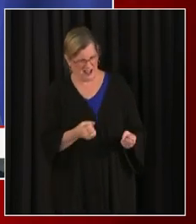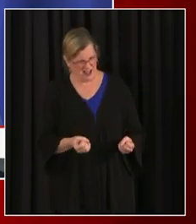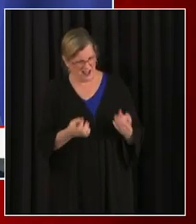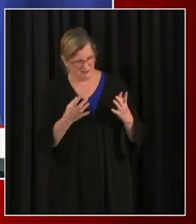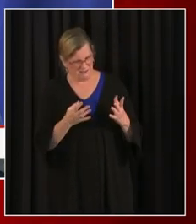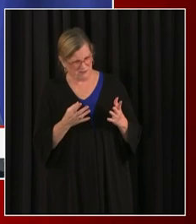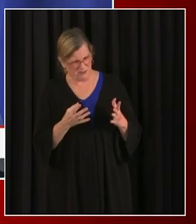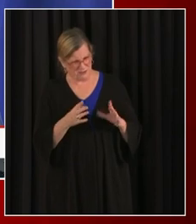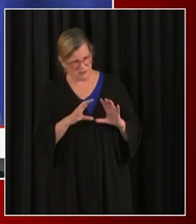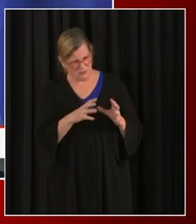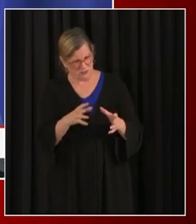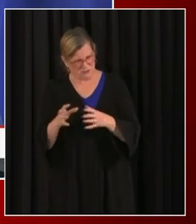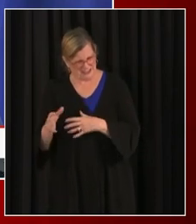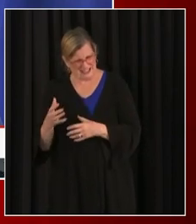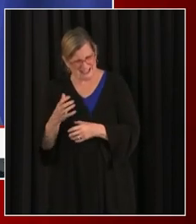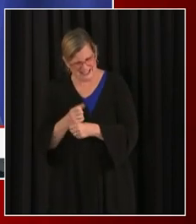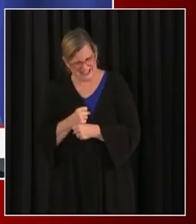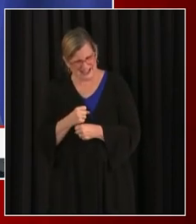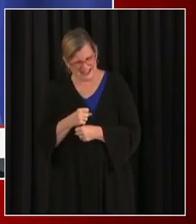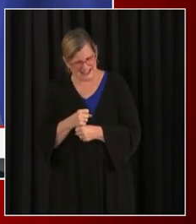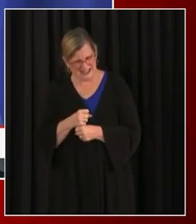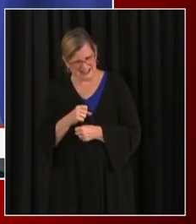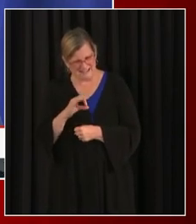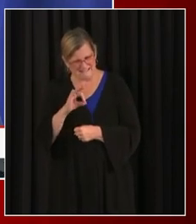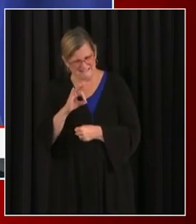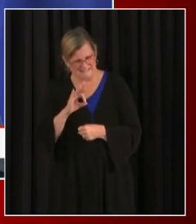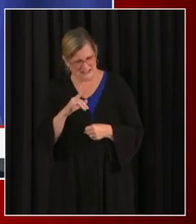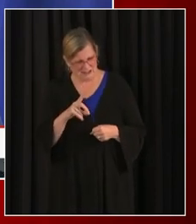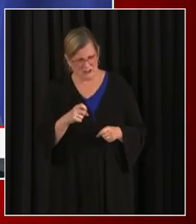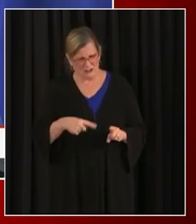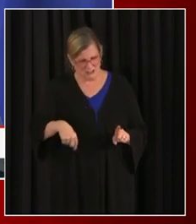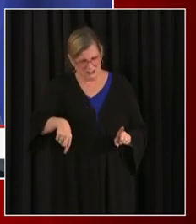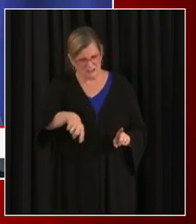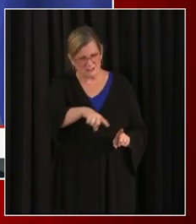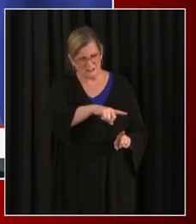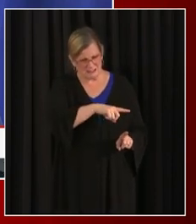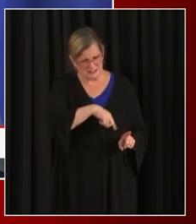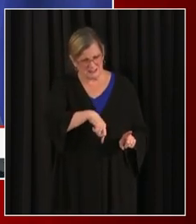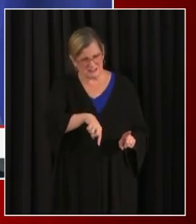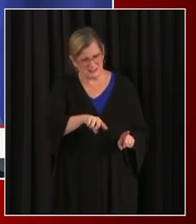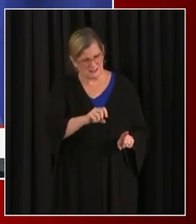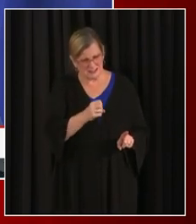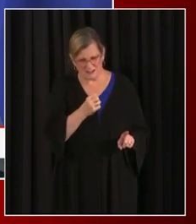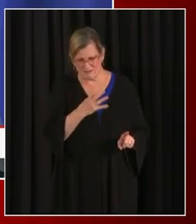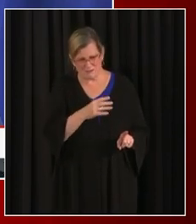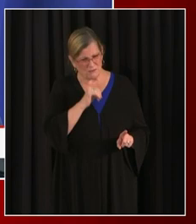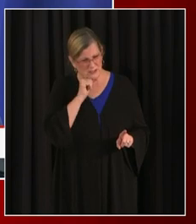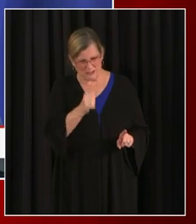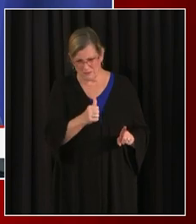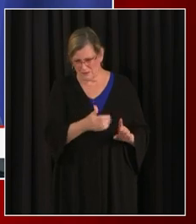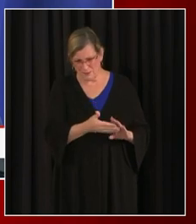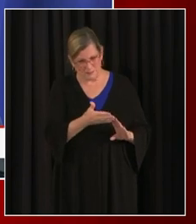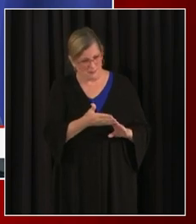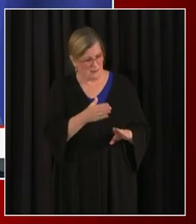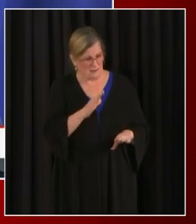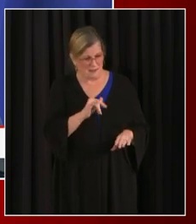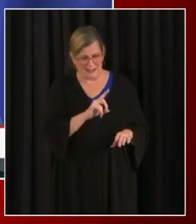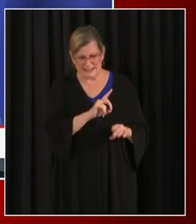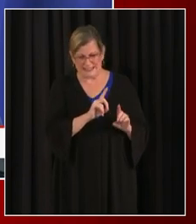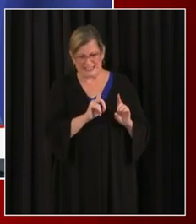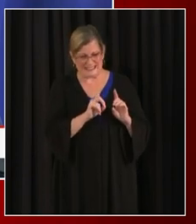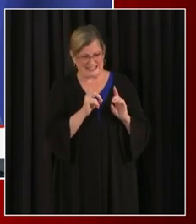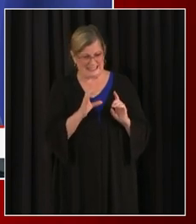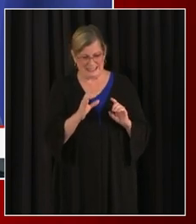that get those fields, not all of them, I don't know the percentage, are not organized or run by DC-based groups. So the same